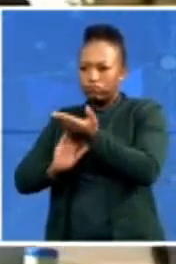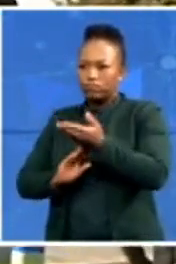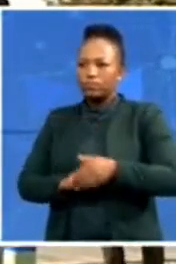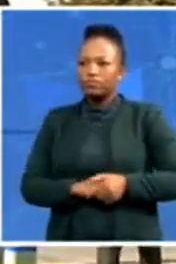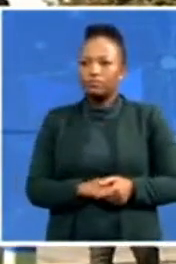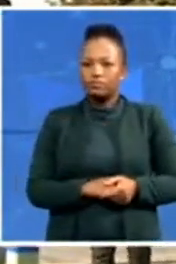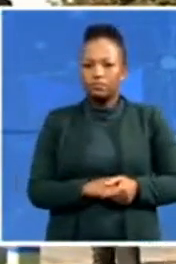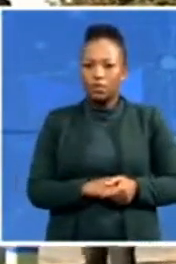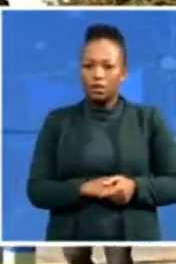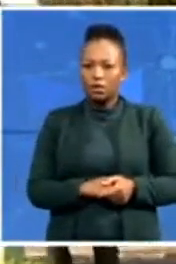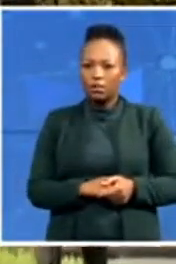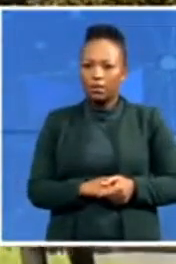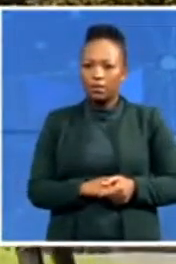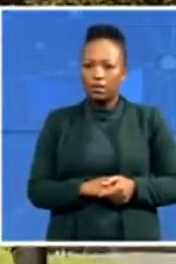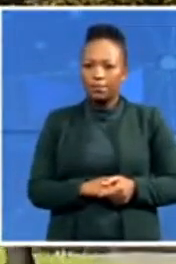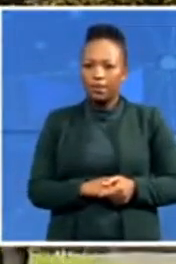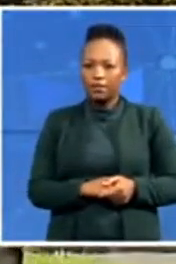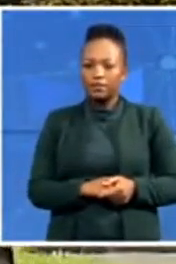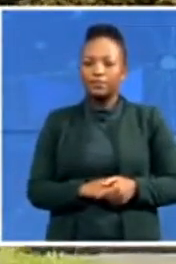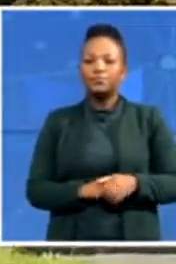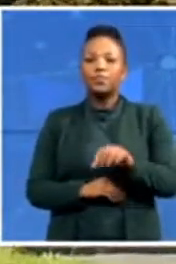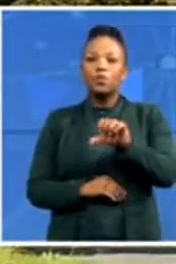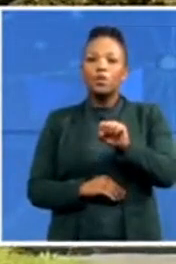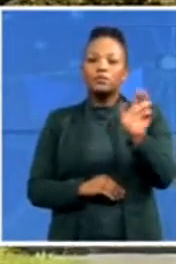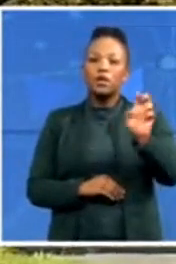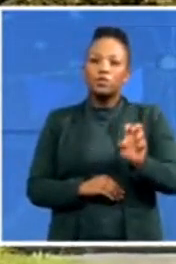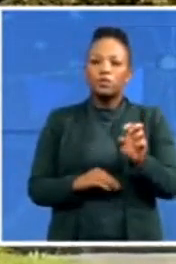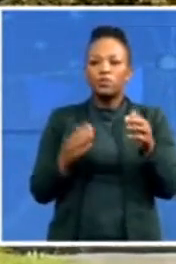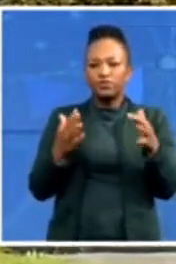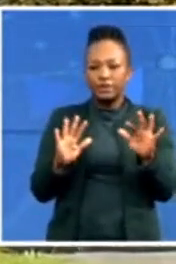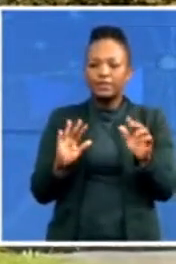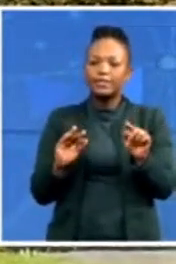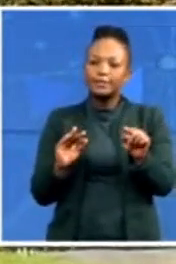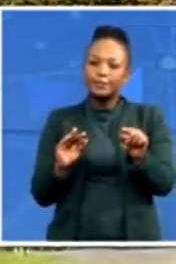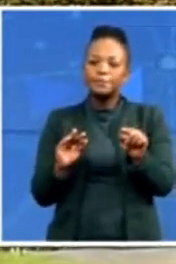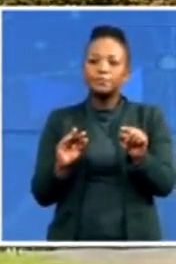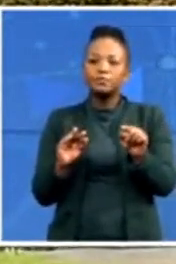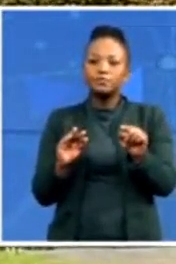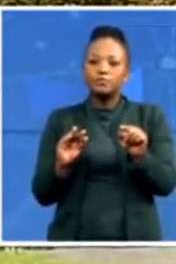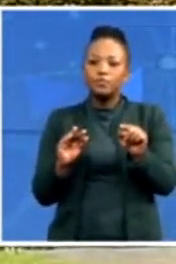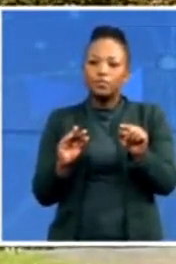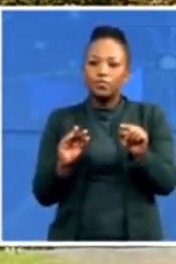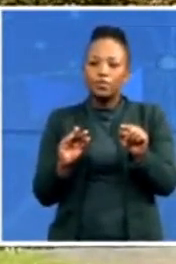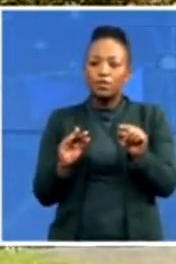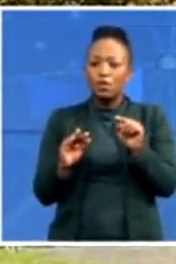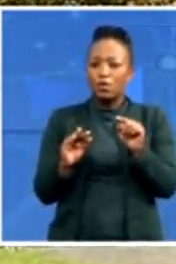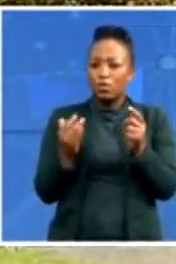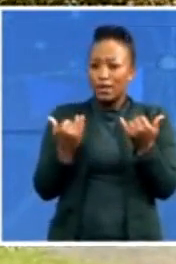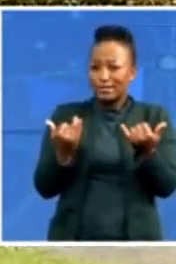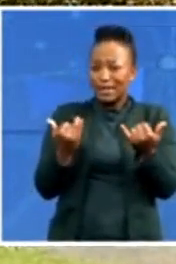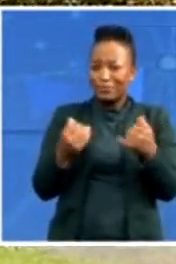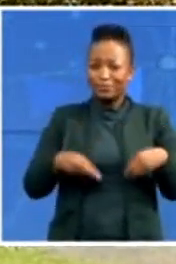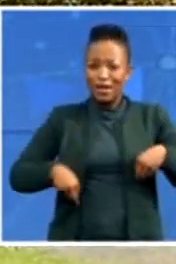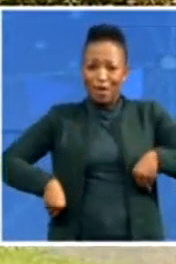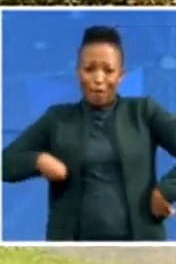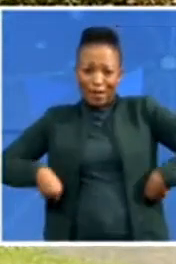spokesperson for the SIU, talking about the extent of the alleged corruption and fraud in the National